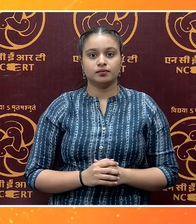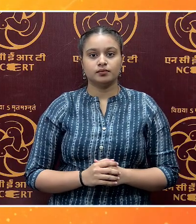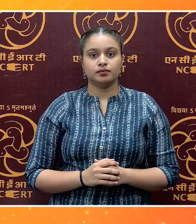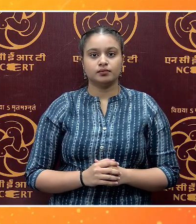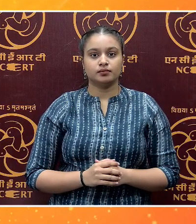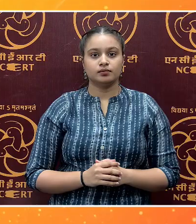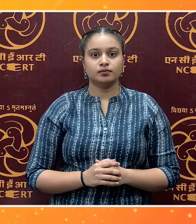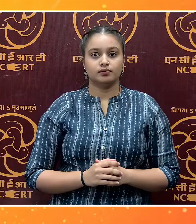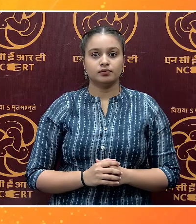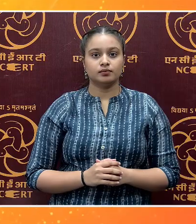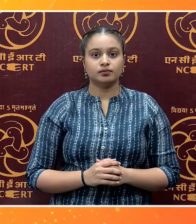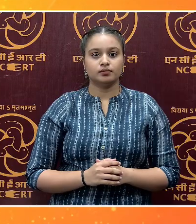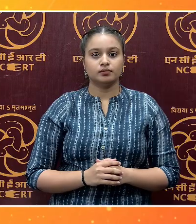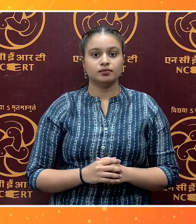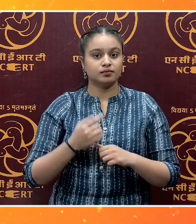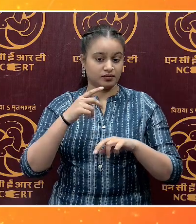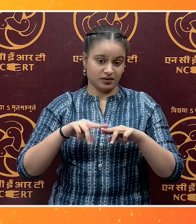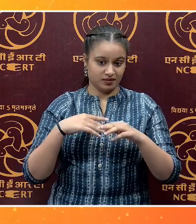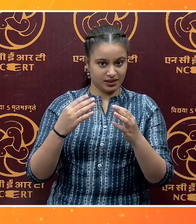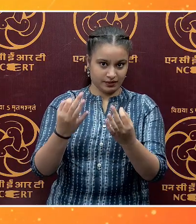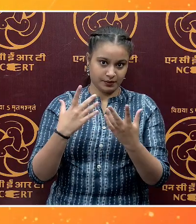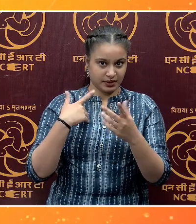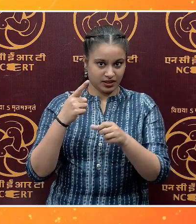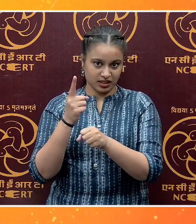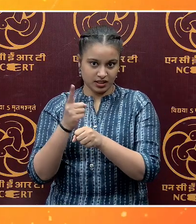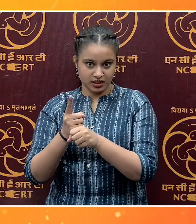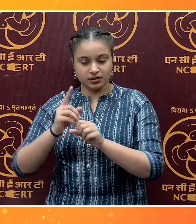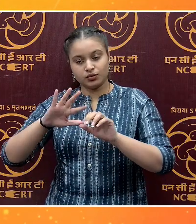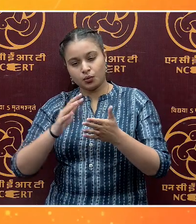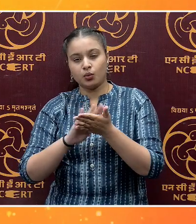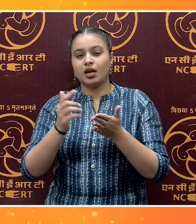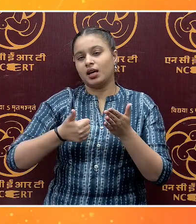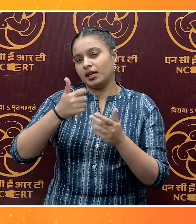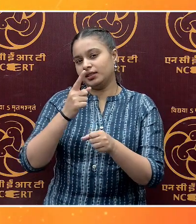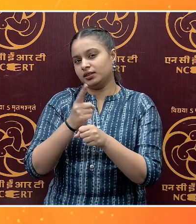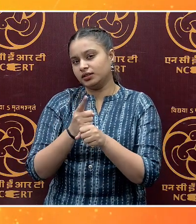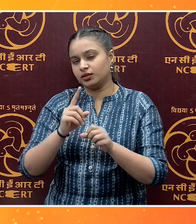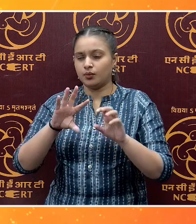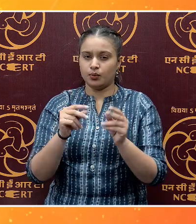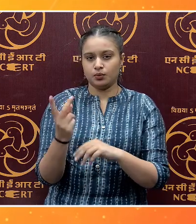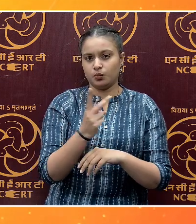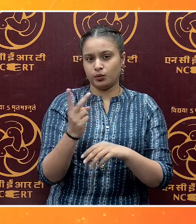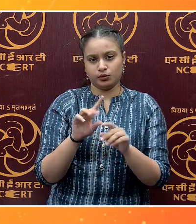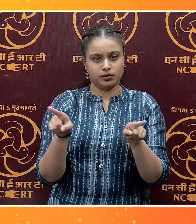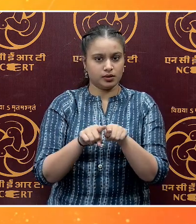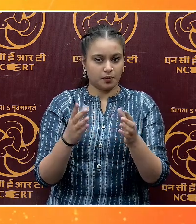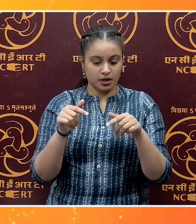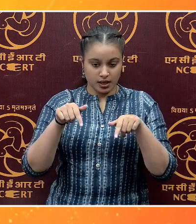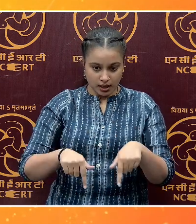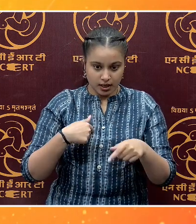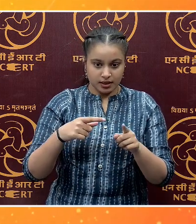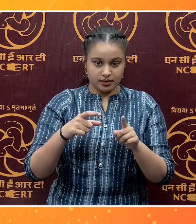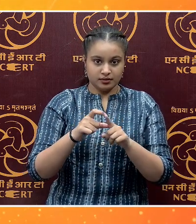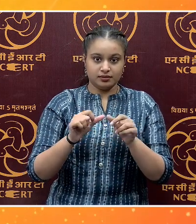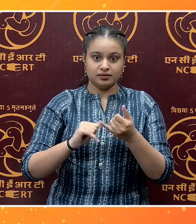The special educator will remain the same as the teacher or head teacher. On the special educator dashboard, currently I am not associated